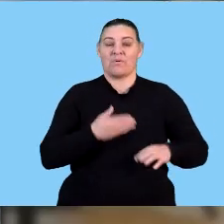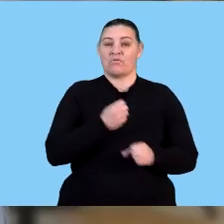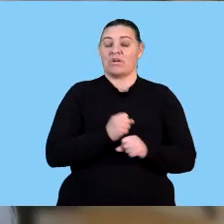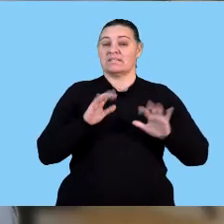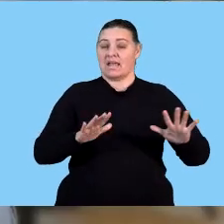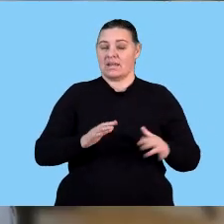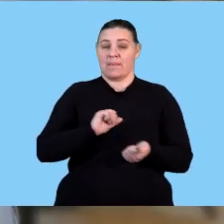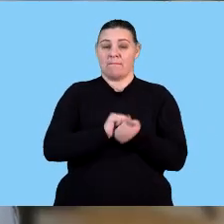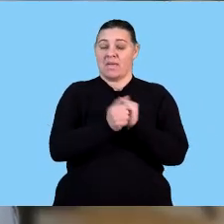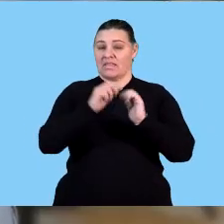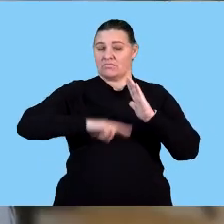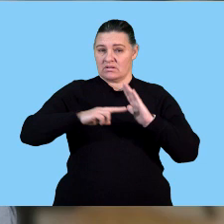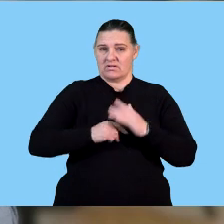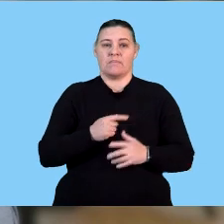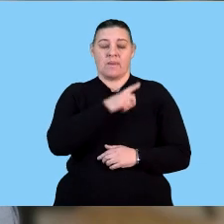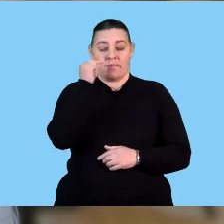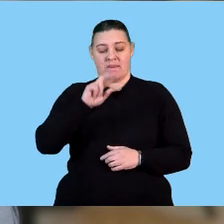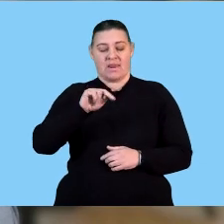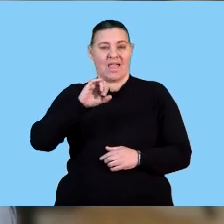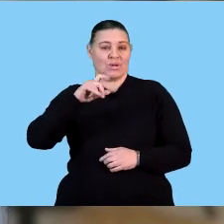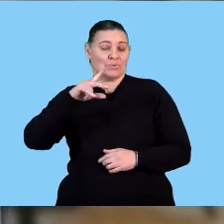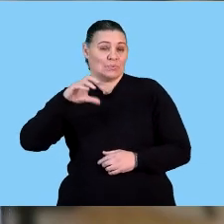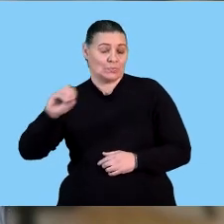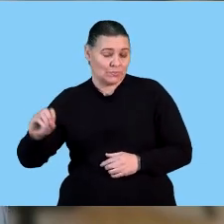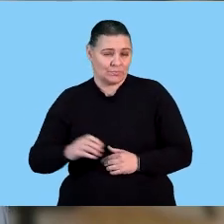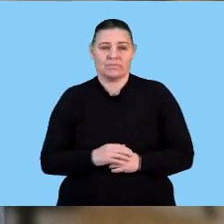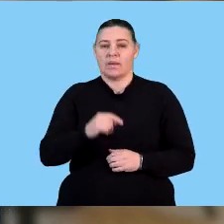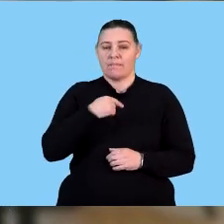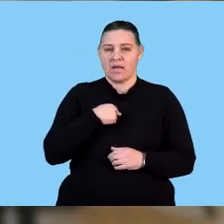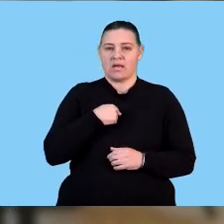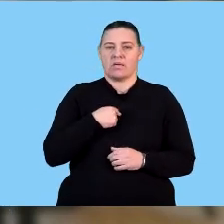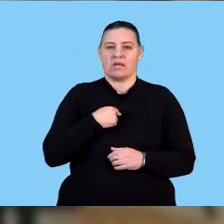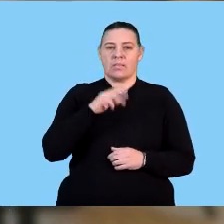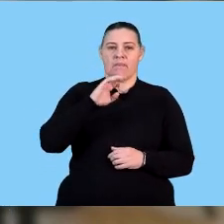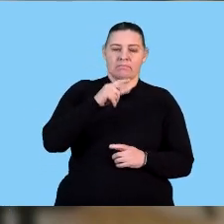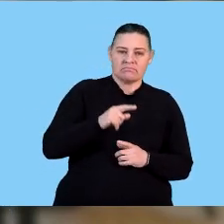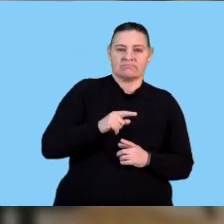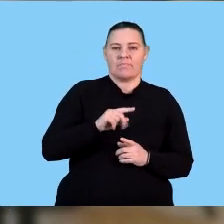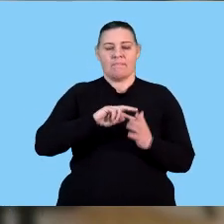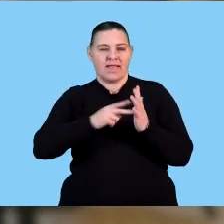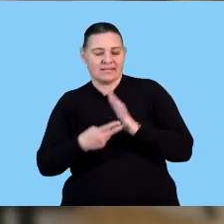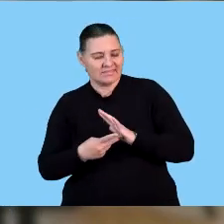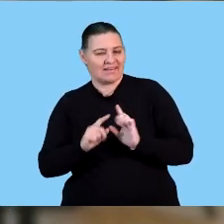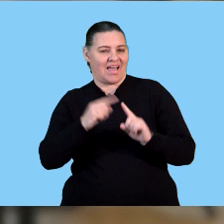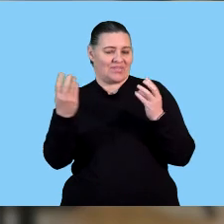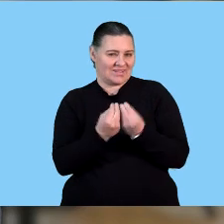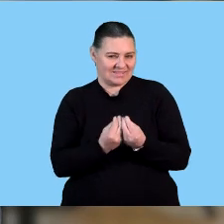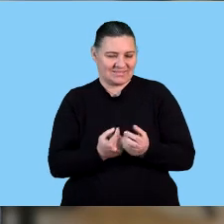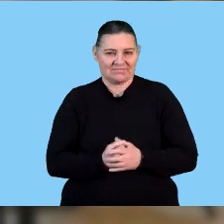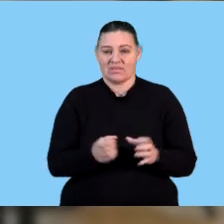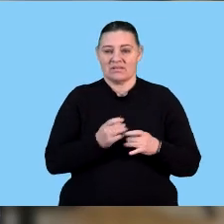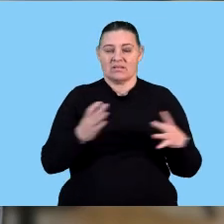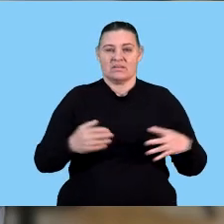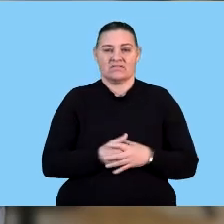welcome to Grade 10 Maths Literacy. My name is Sushen Naidu. Today we talk about maps, plans and other representations. Let's get